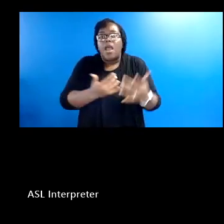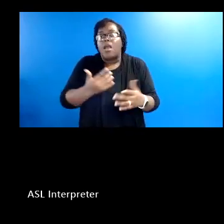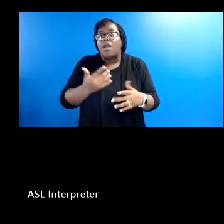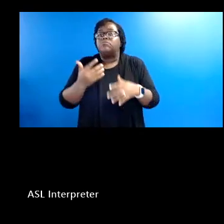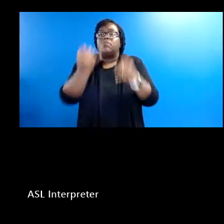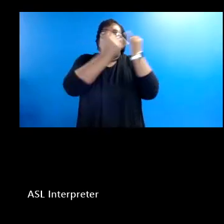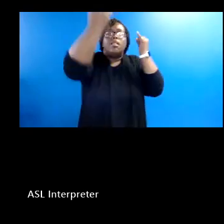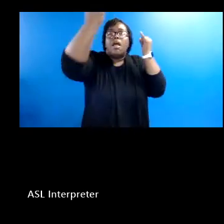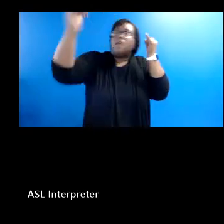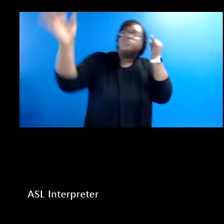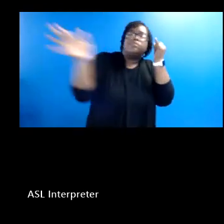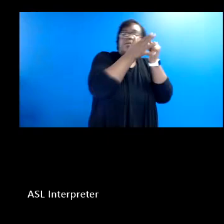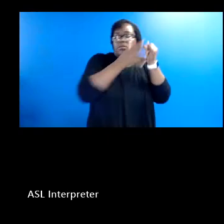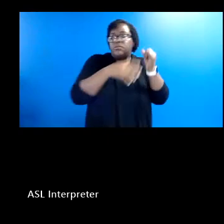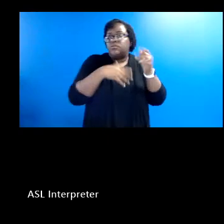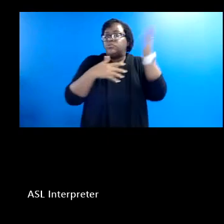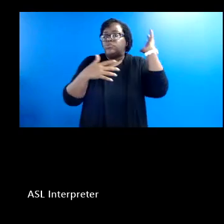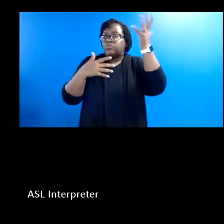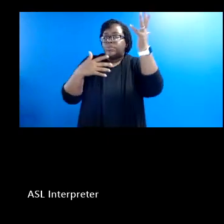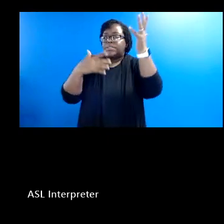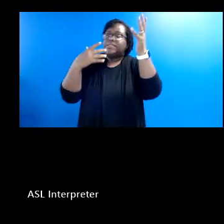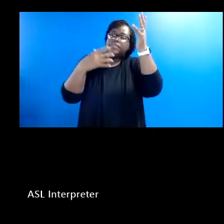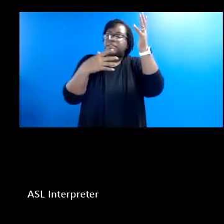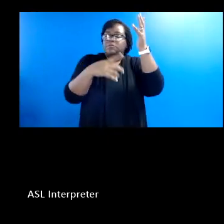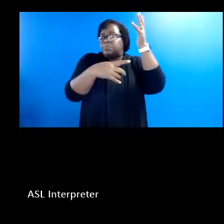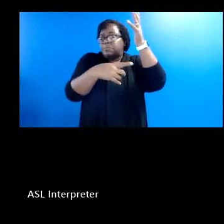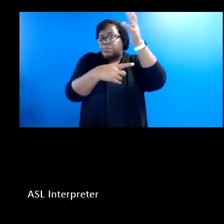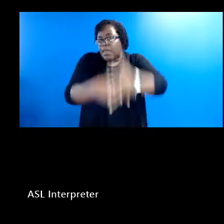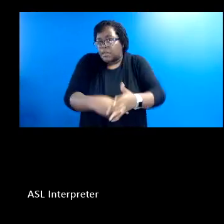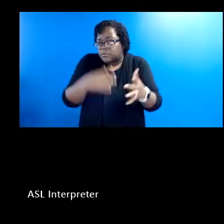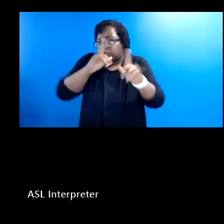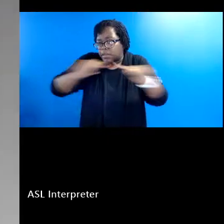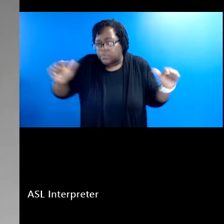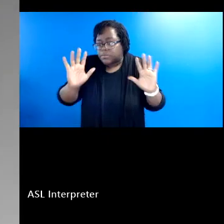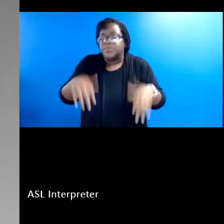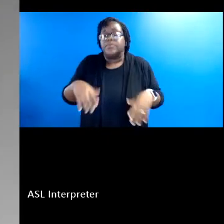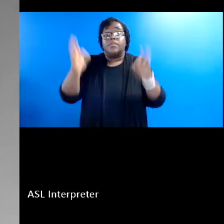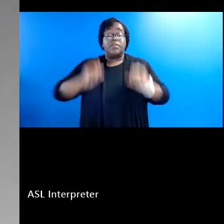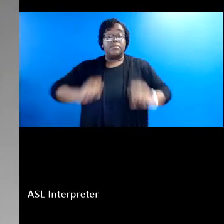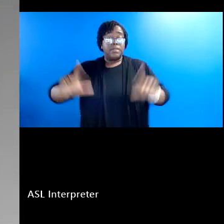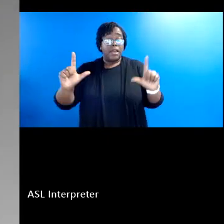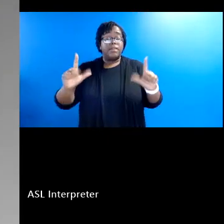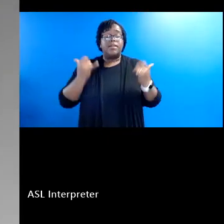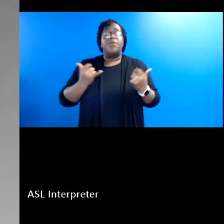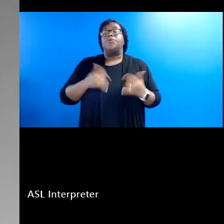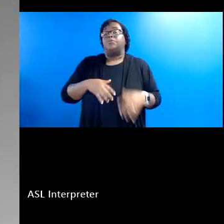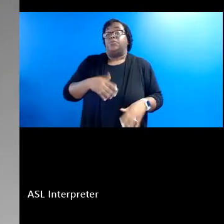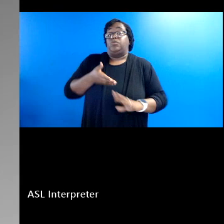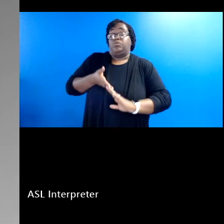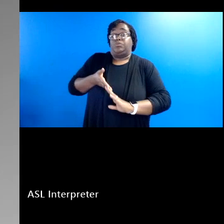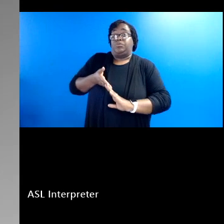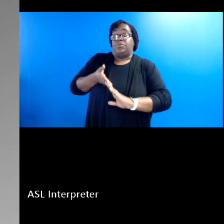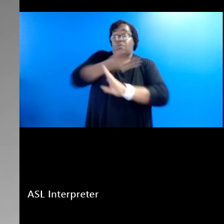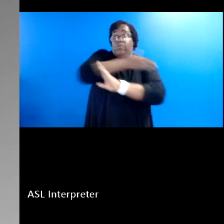falling into our lines, etc. And if you go to the next slide now, ahead of this